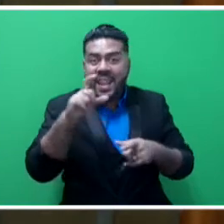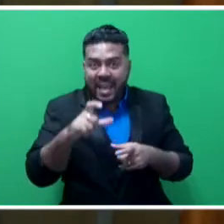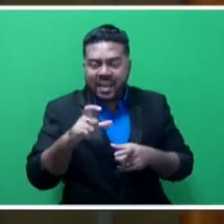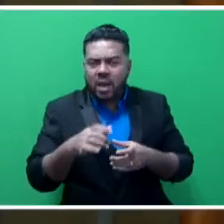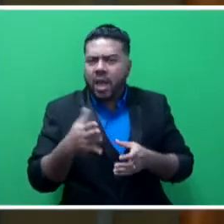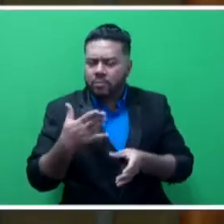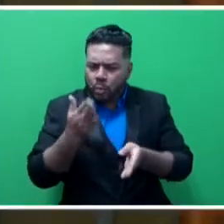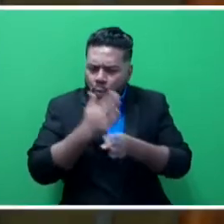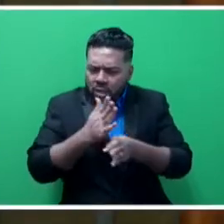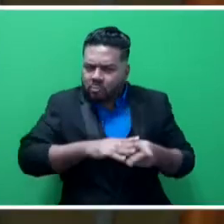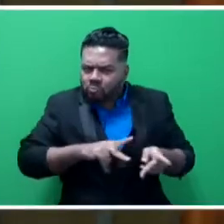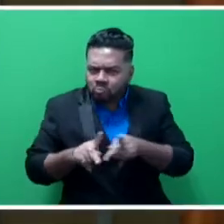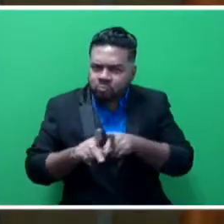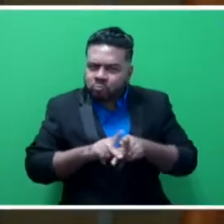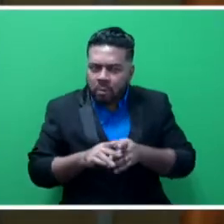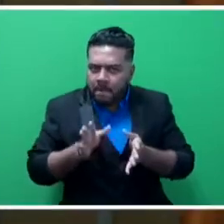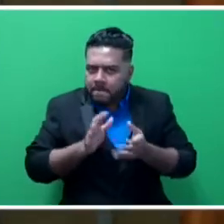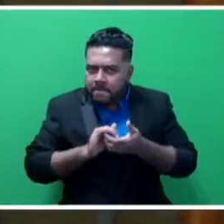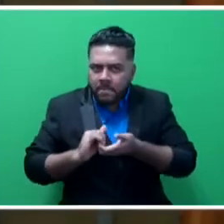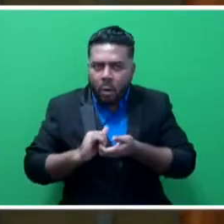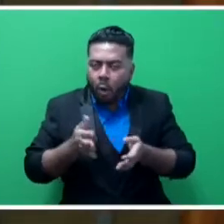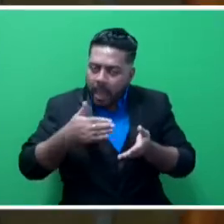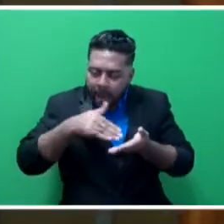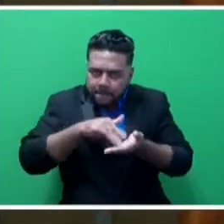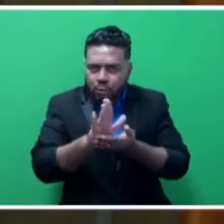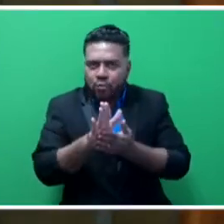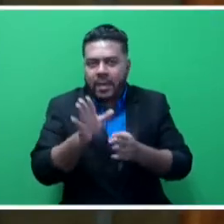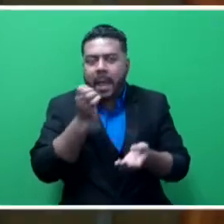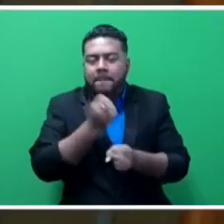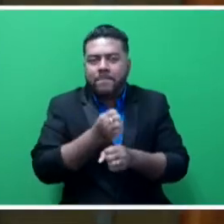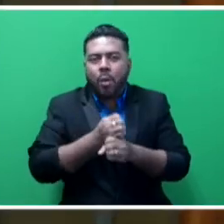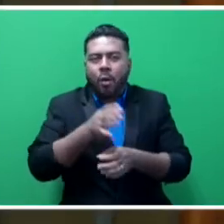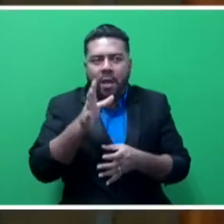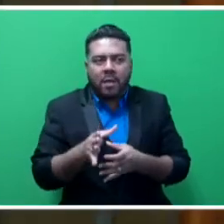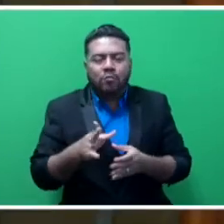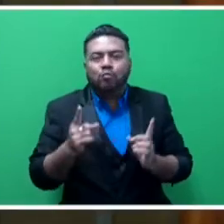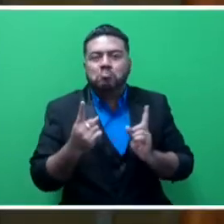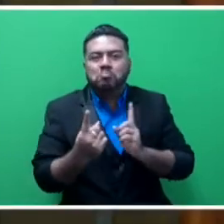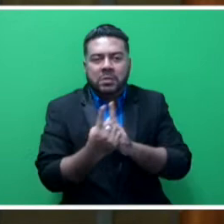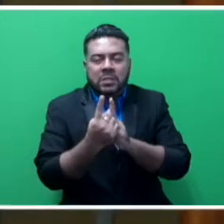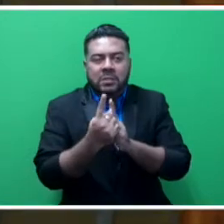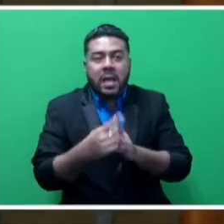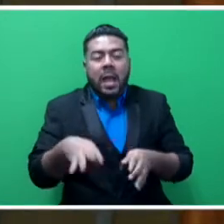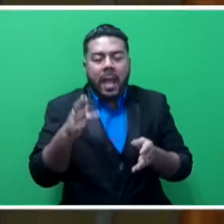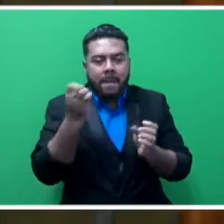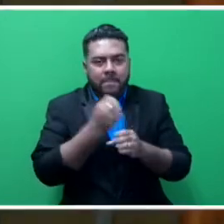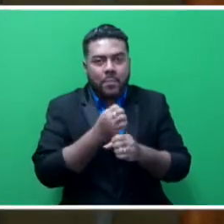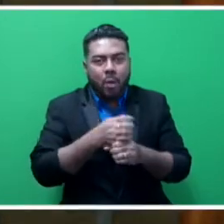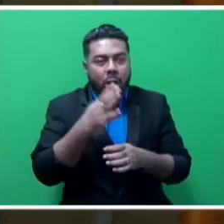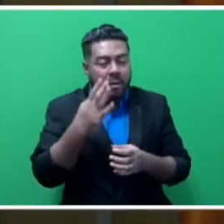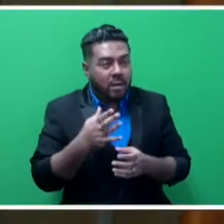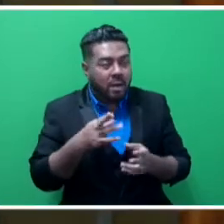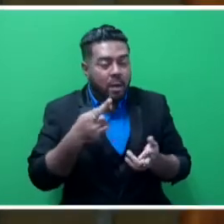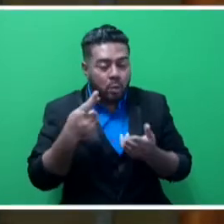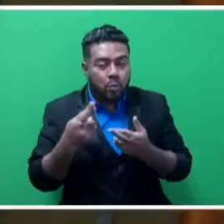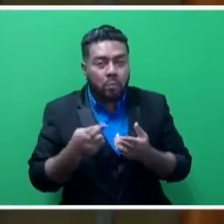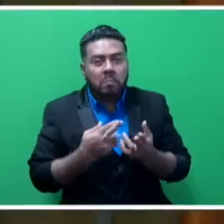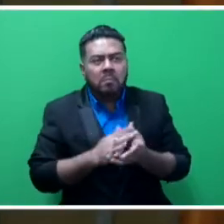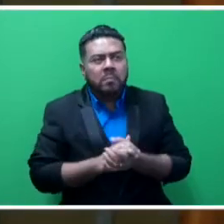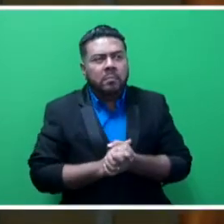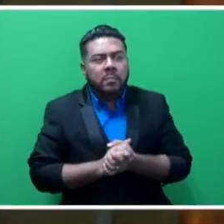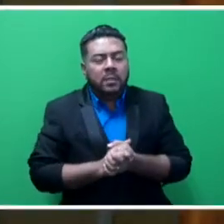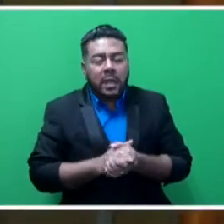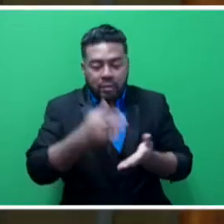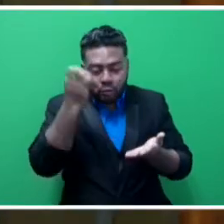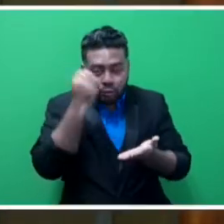closely with all approved employers to meet employer requirement and also ensure that